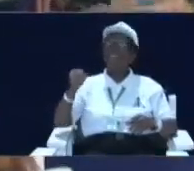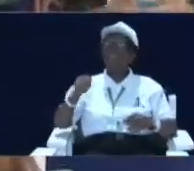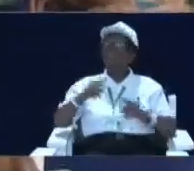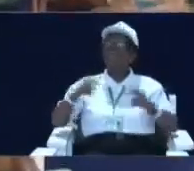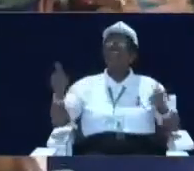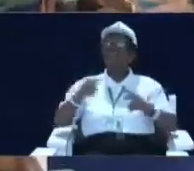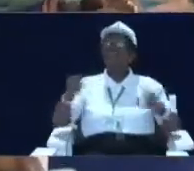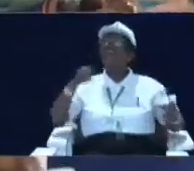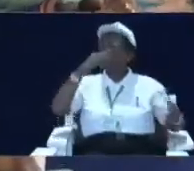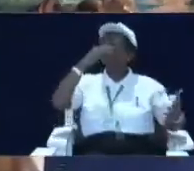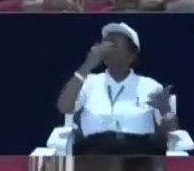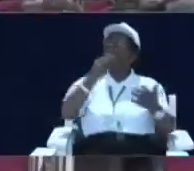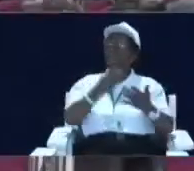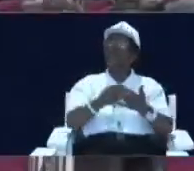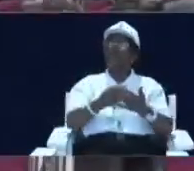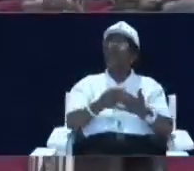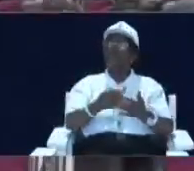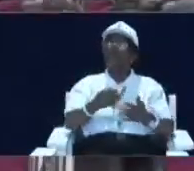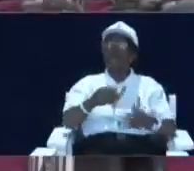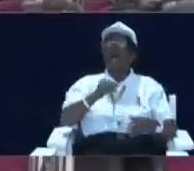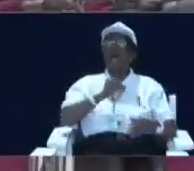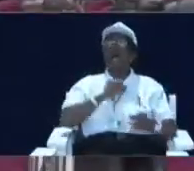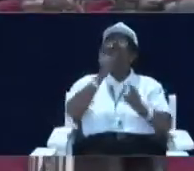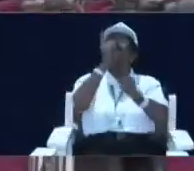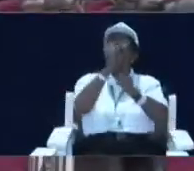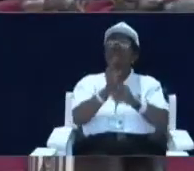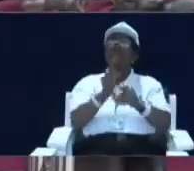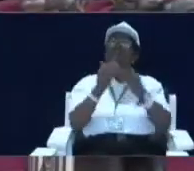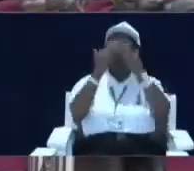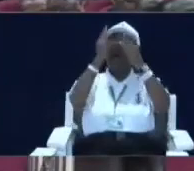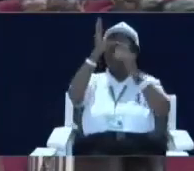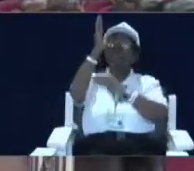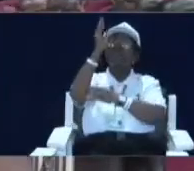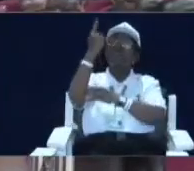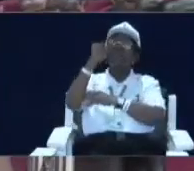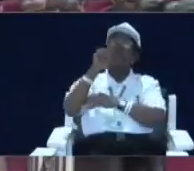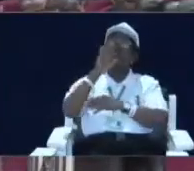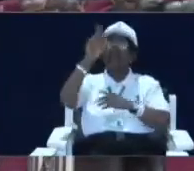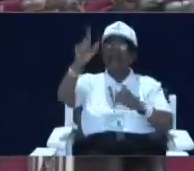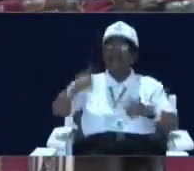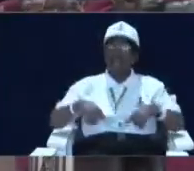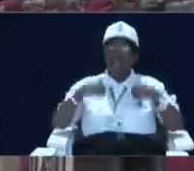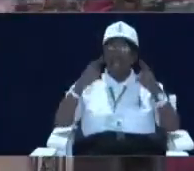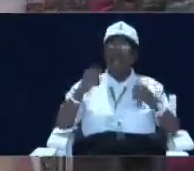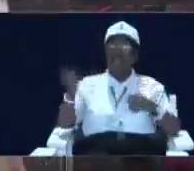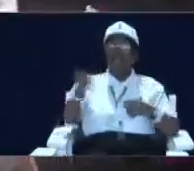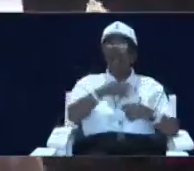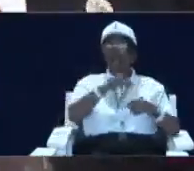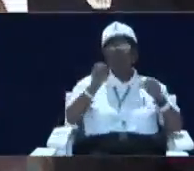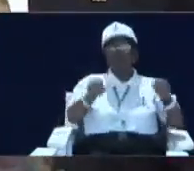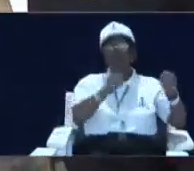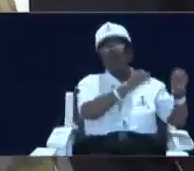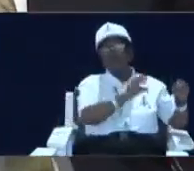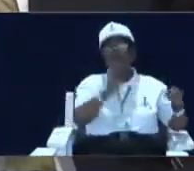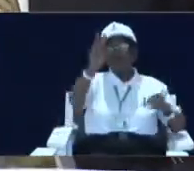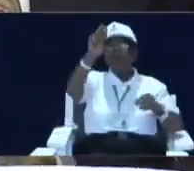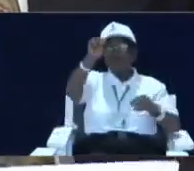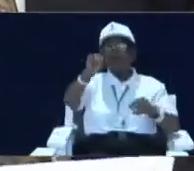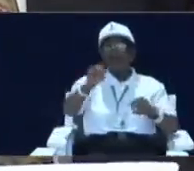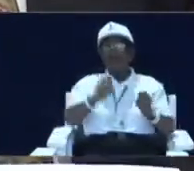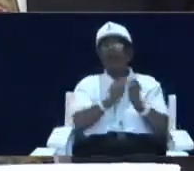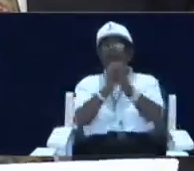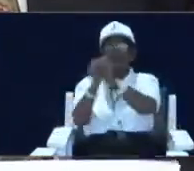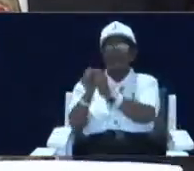And I just thank God for their lives. So you put them together. I think God arranged it like that this